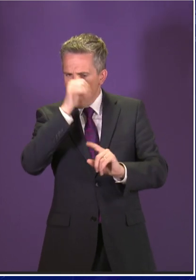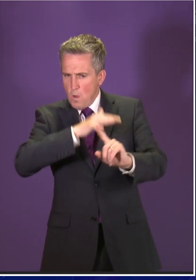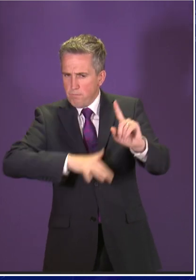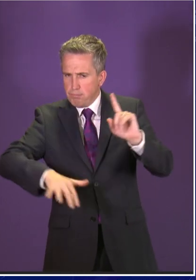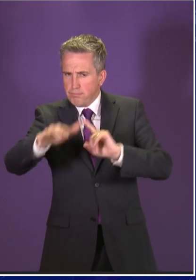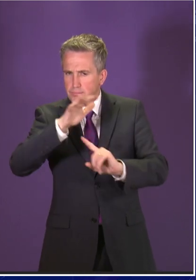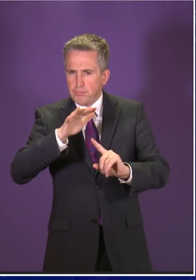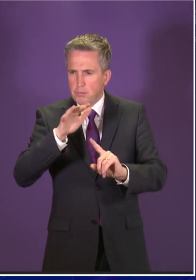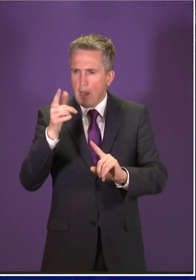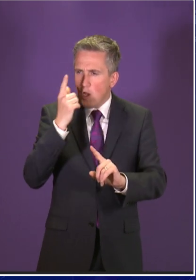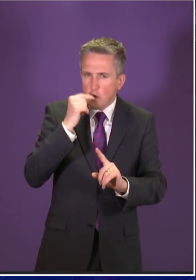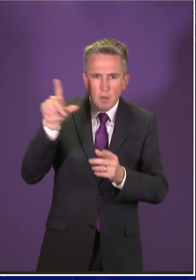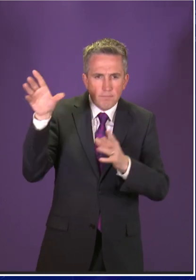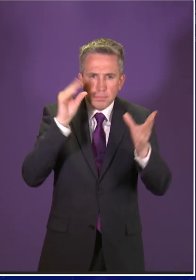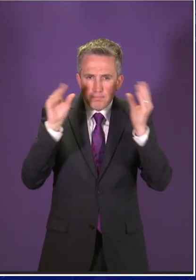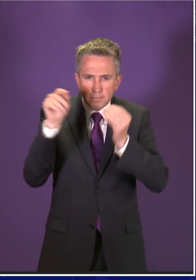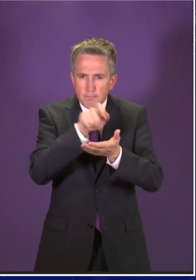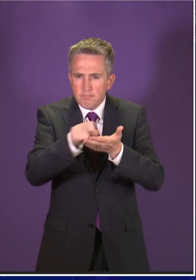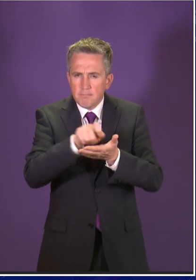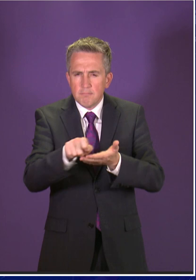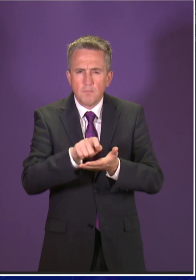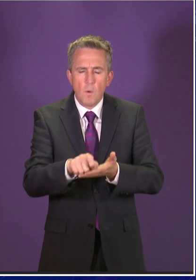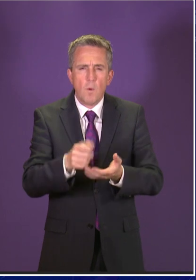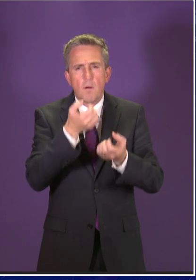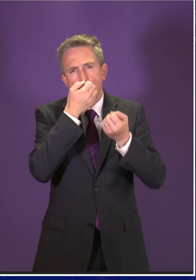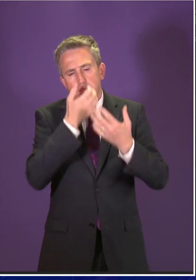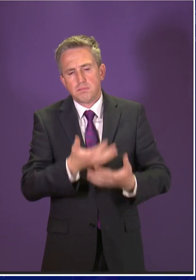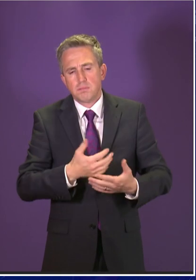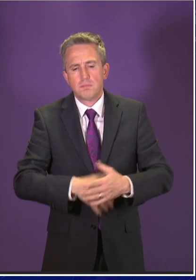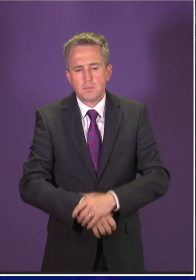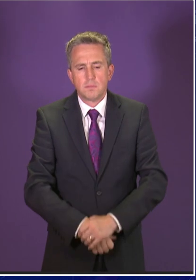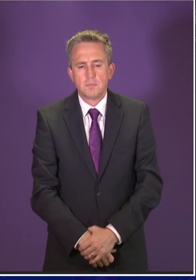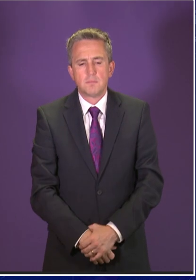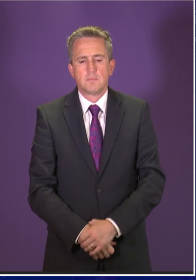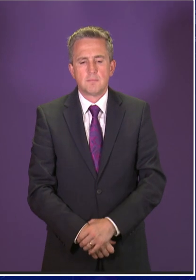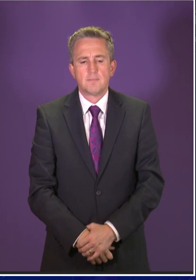artistic and literary works is simply peerless.